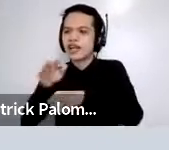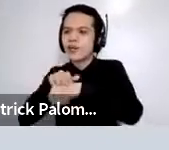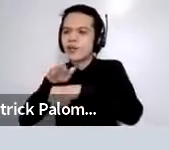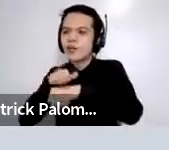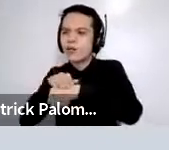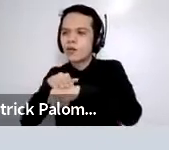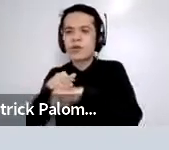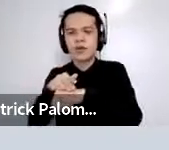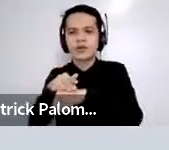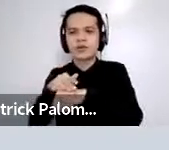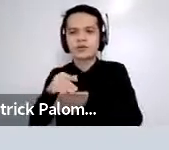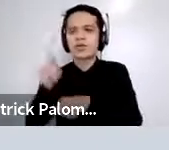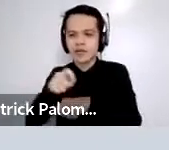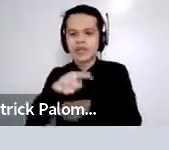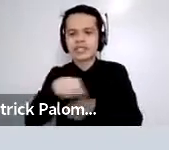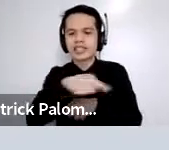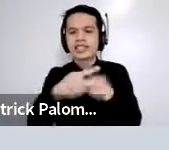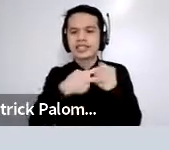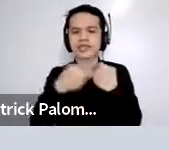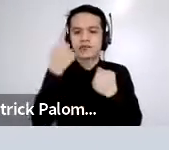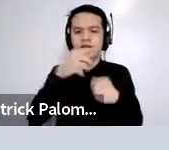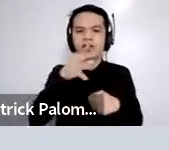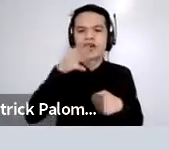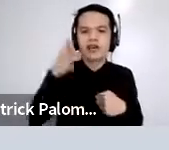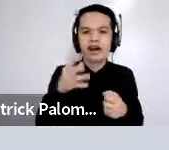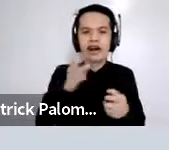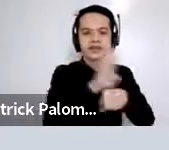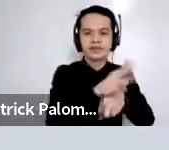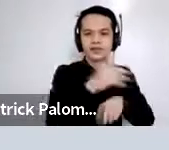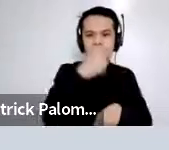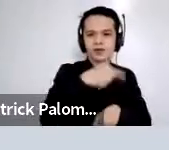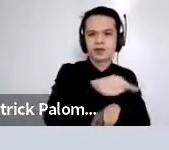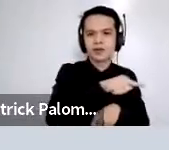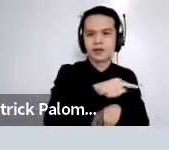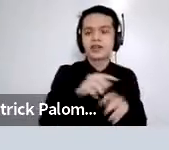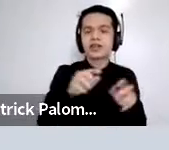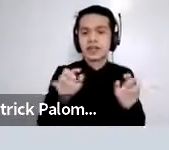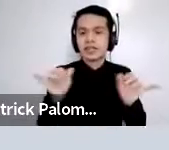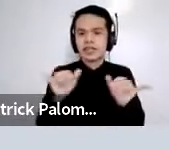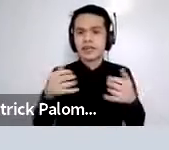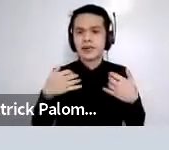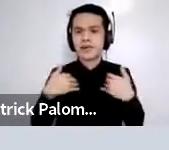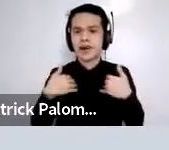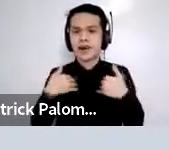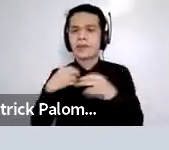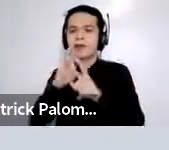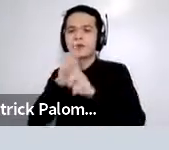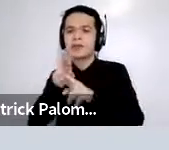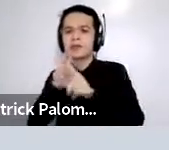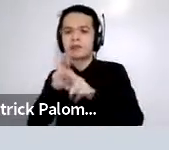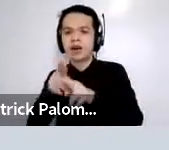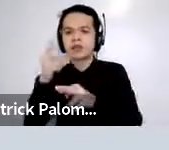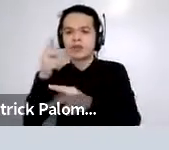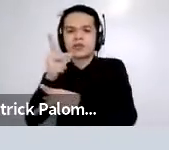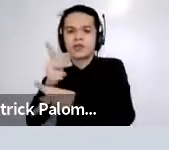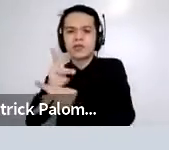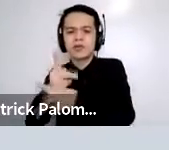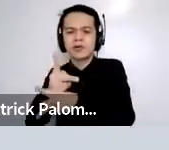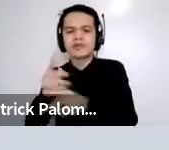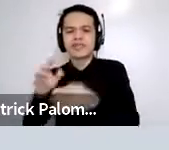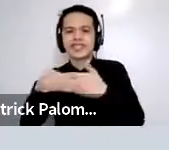agricultural livelihoods. We design shock-responsive social protection schemes adapted to agricultural